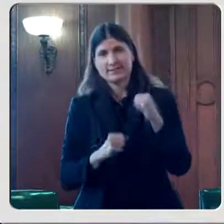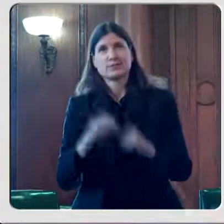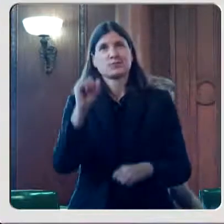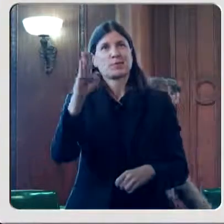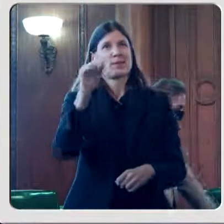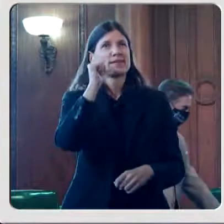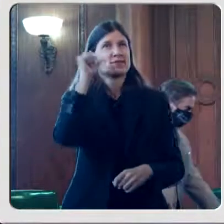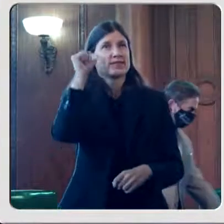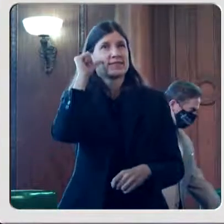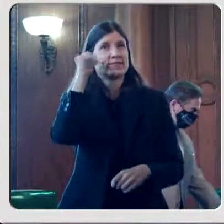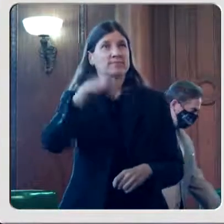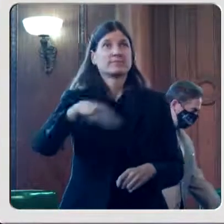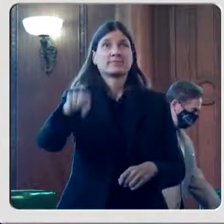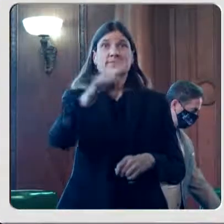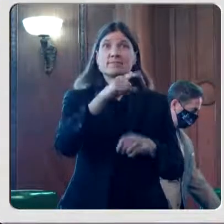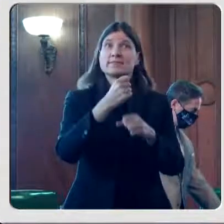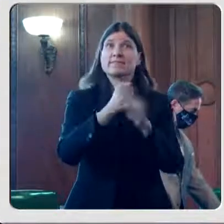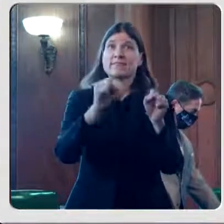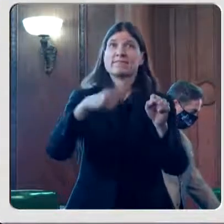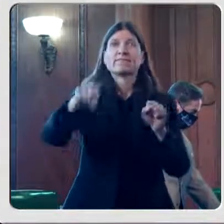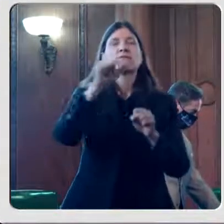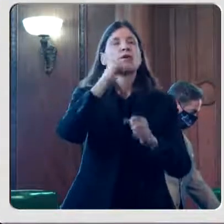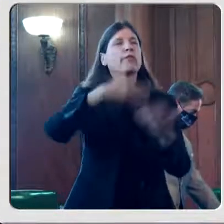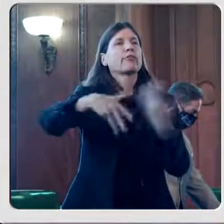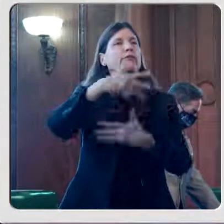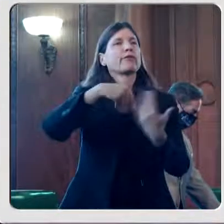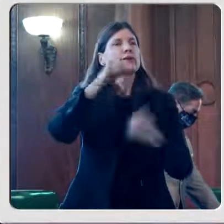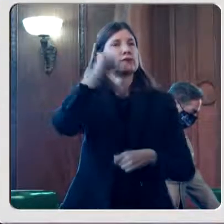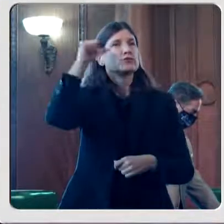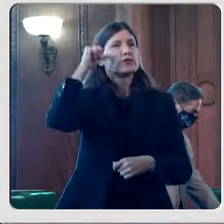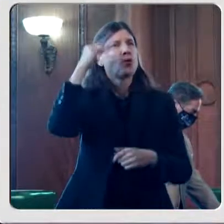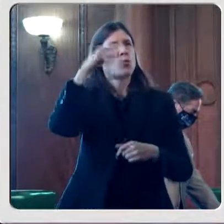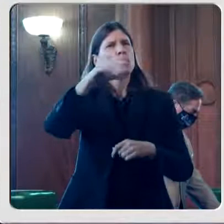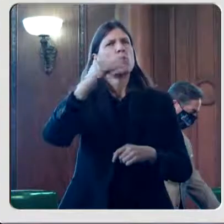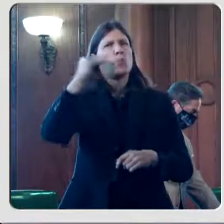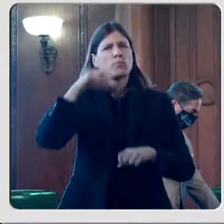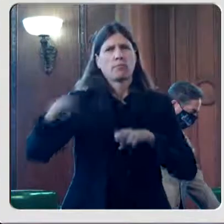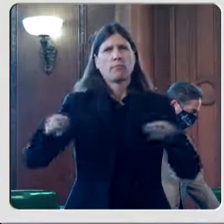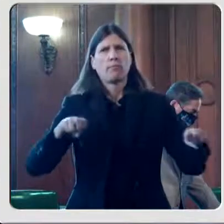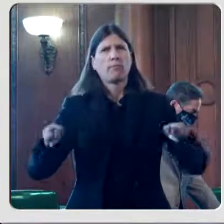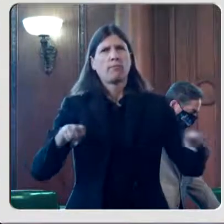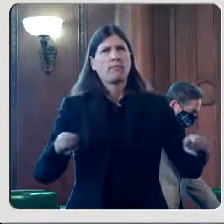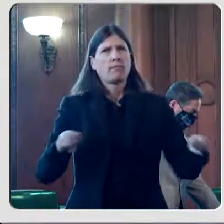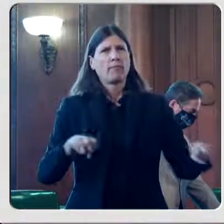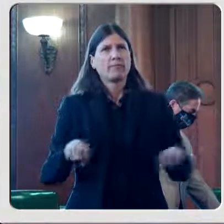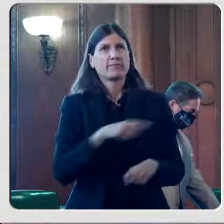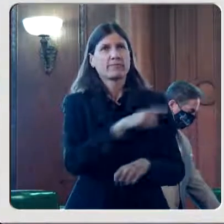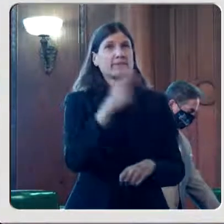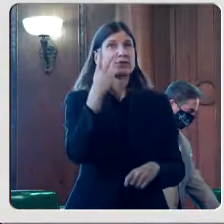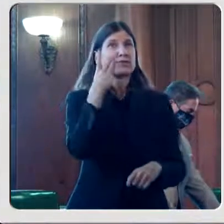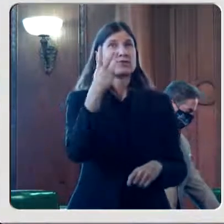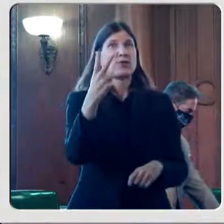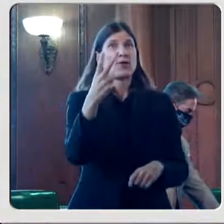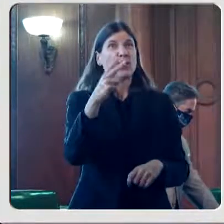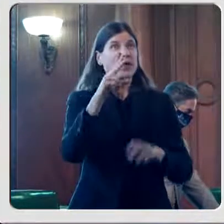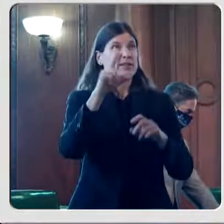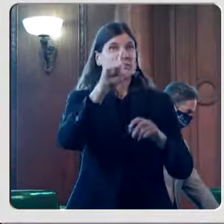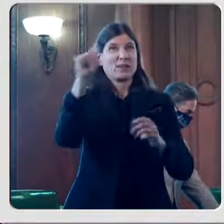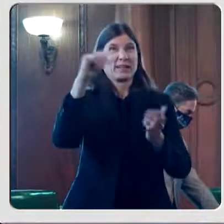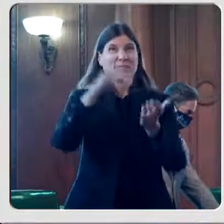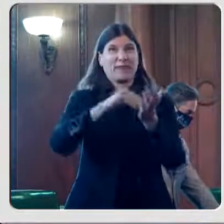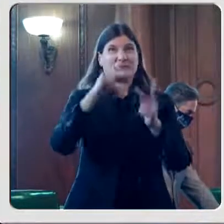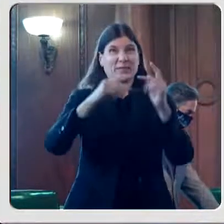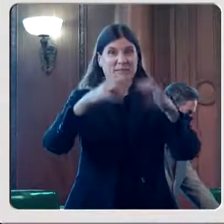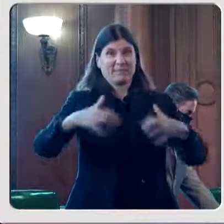that safely. I must admit for myself, seeing 20,000 people in a stadium together certainly did give me some